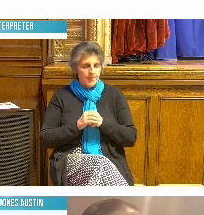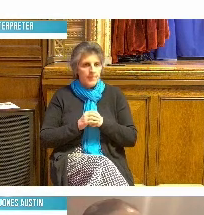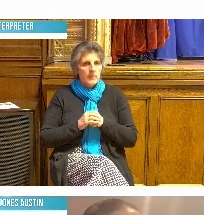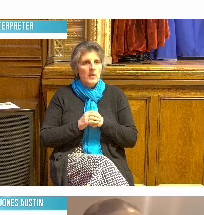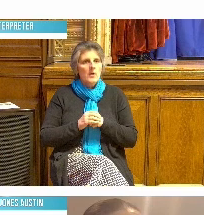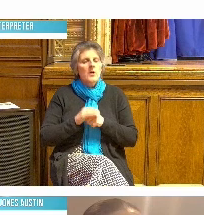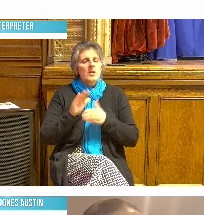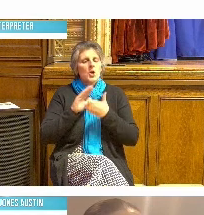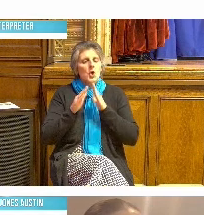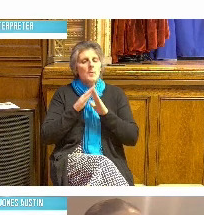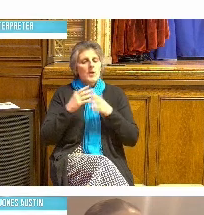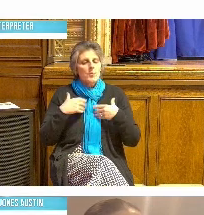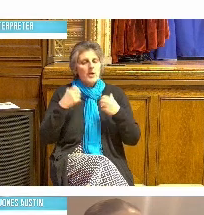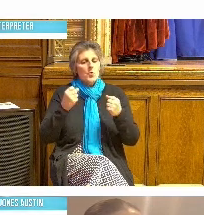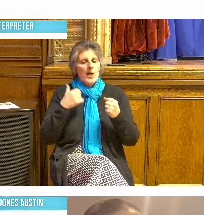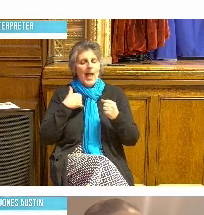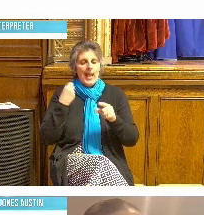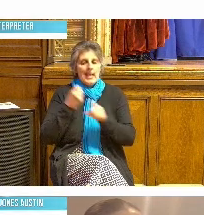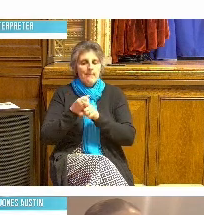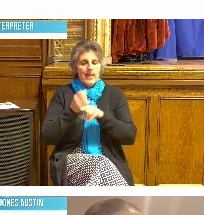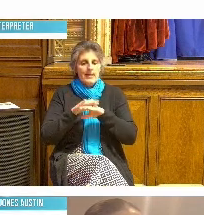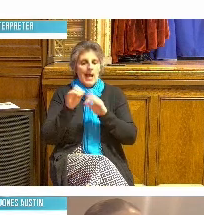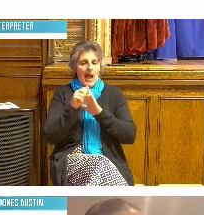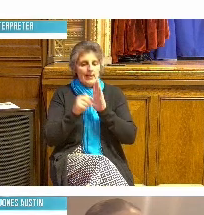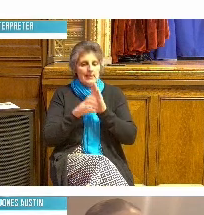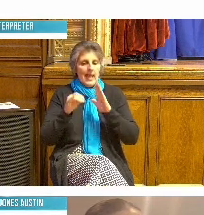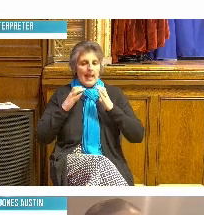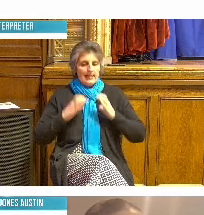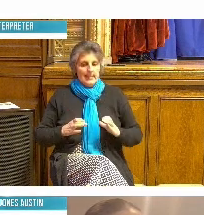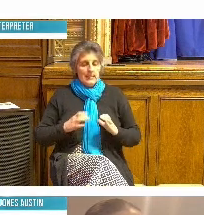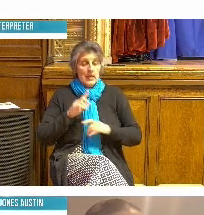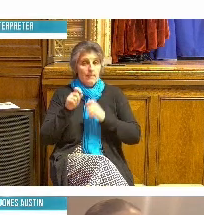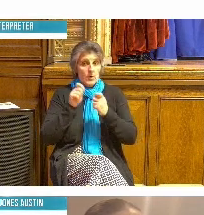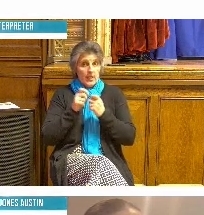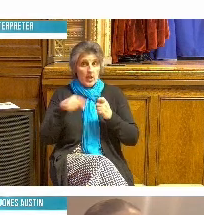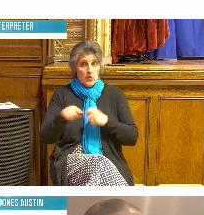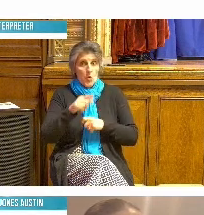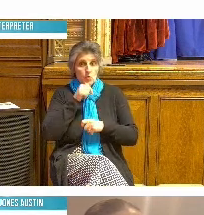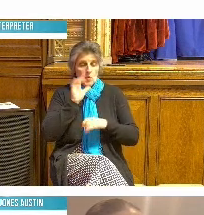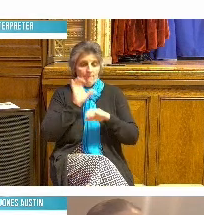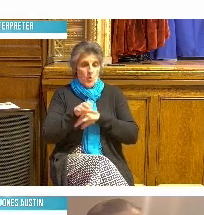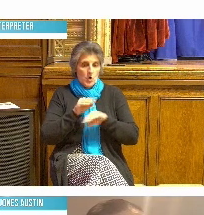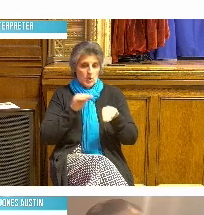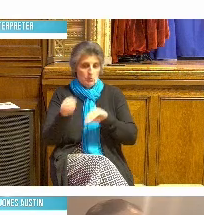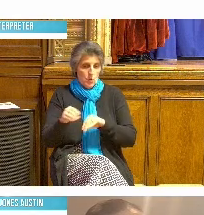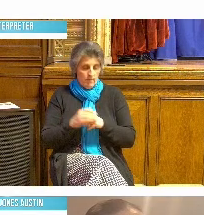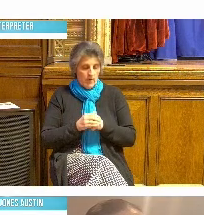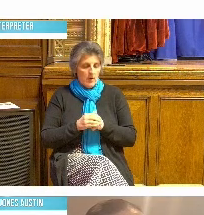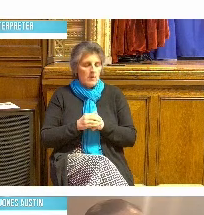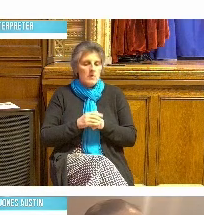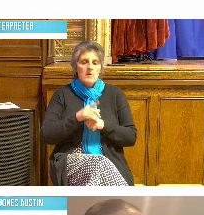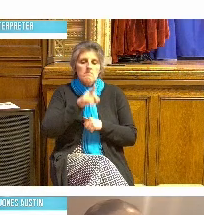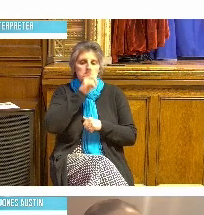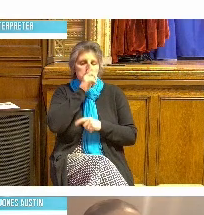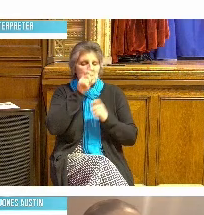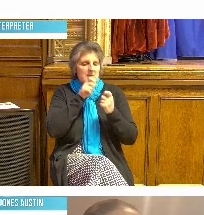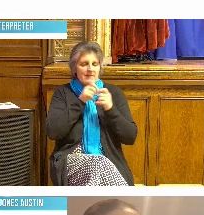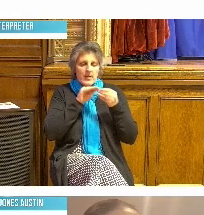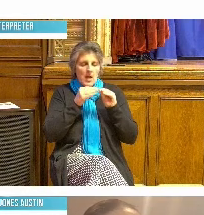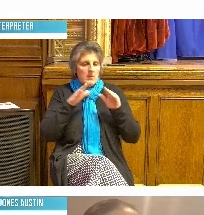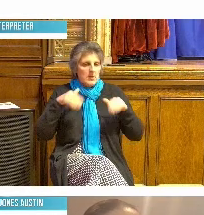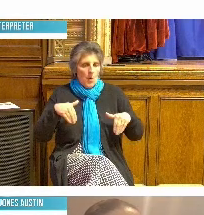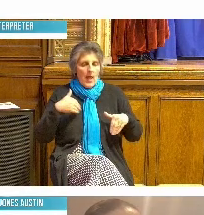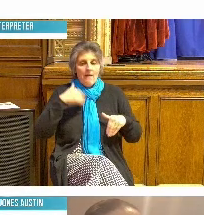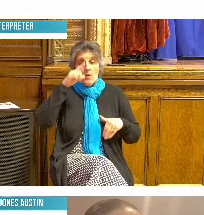Urban renewal had an outsized impact on the state and its citizens, particularly those who were forced to move. We don't have precise figures because the